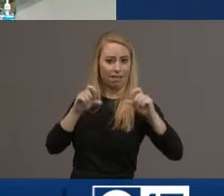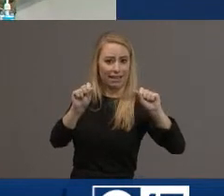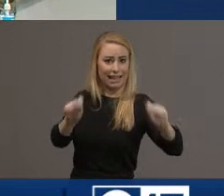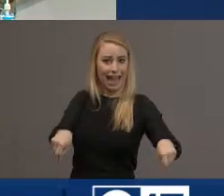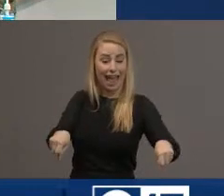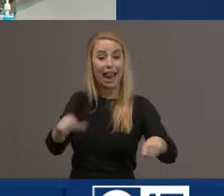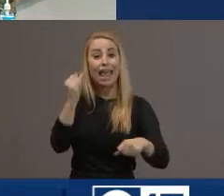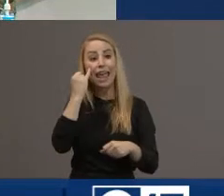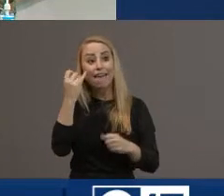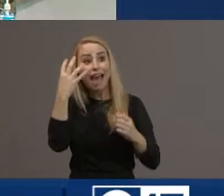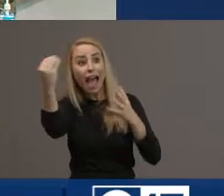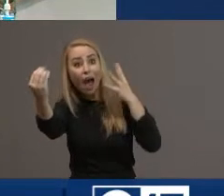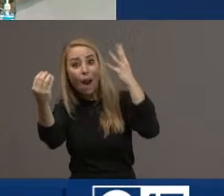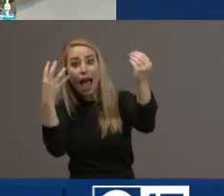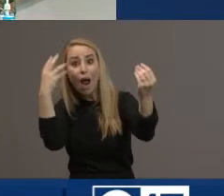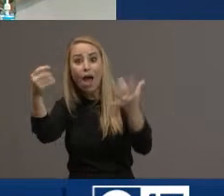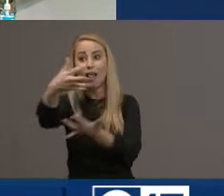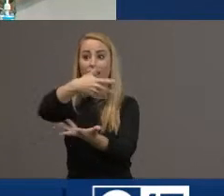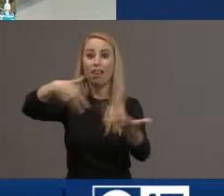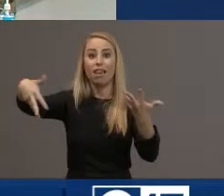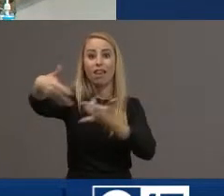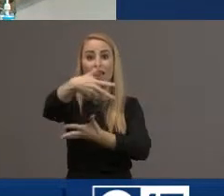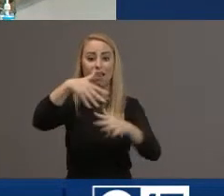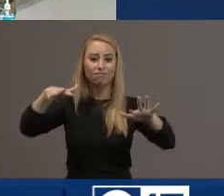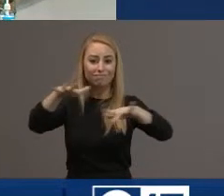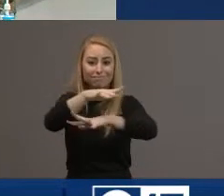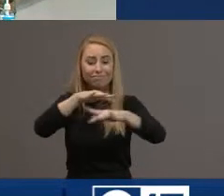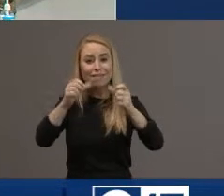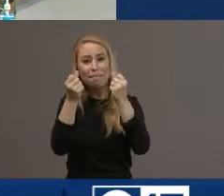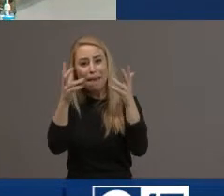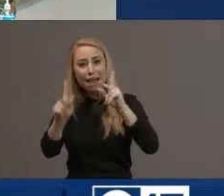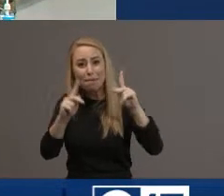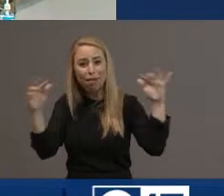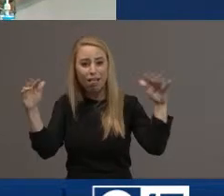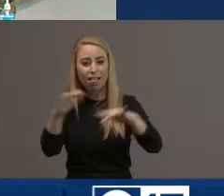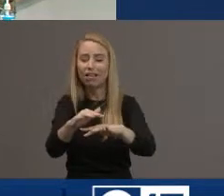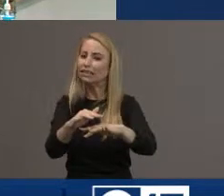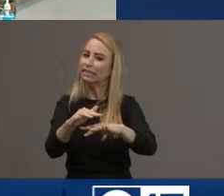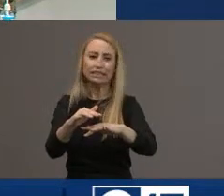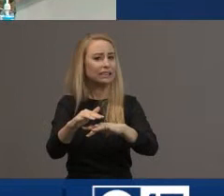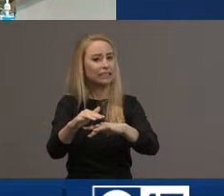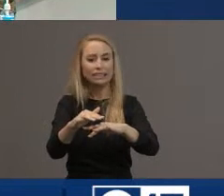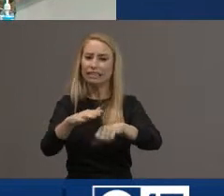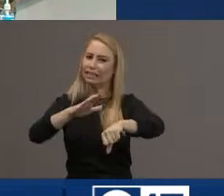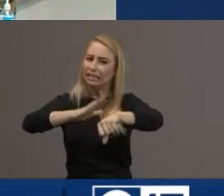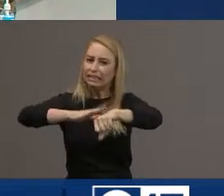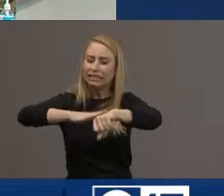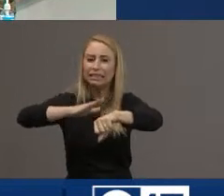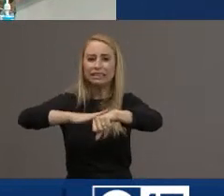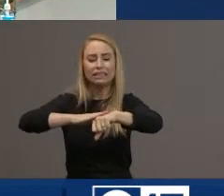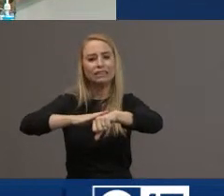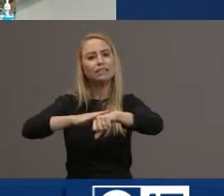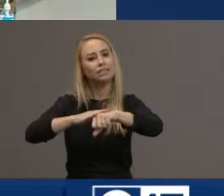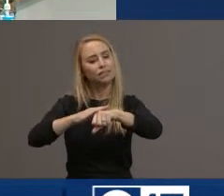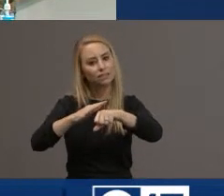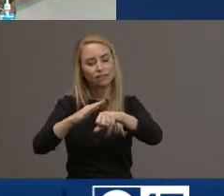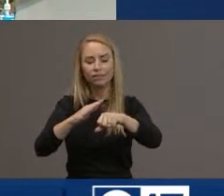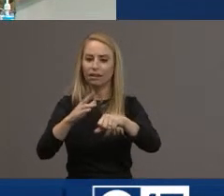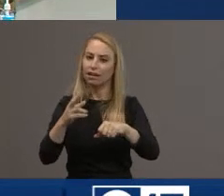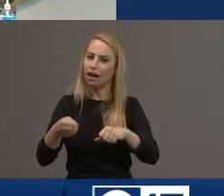in large social gatherings in multiple places, you have a lot